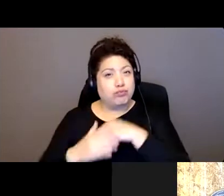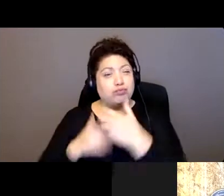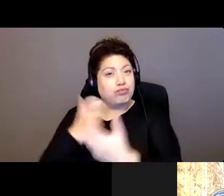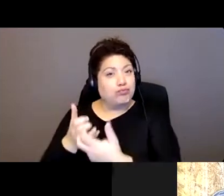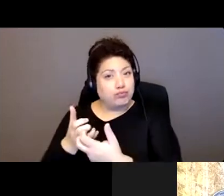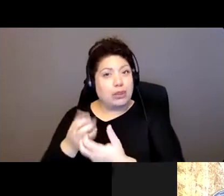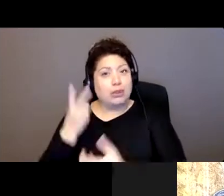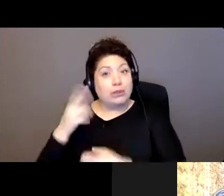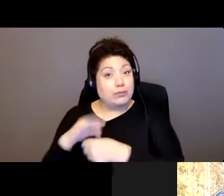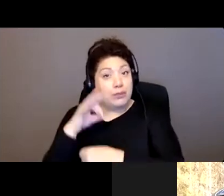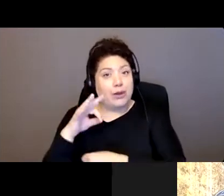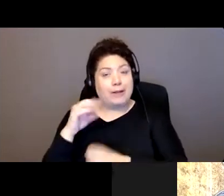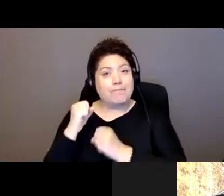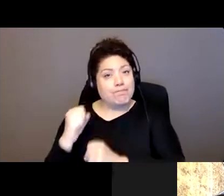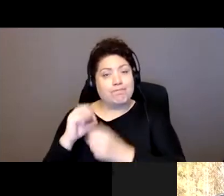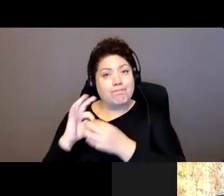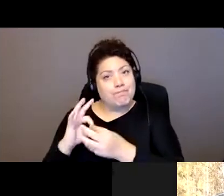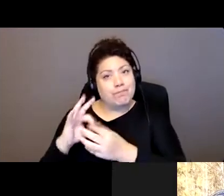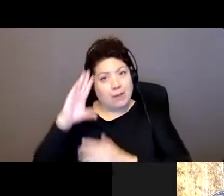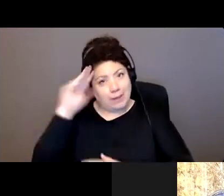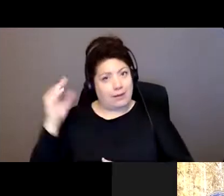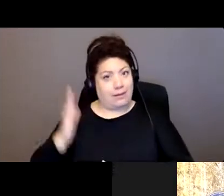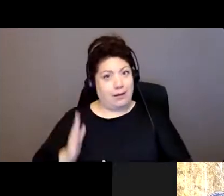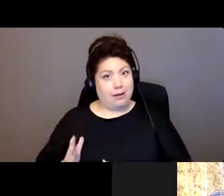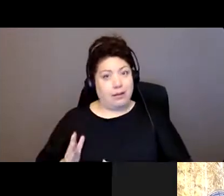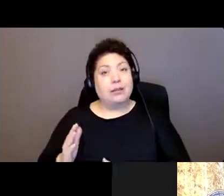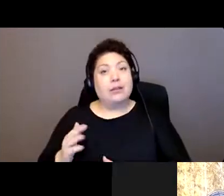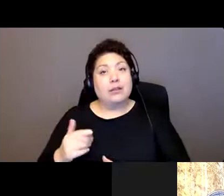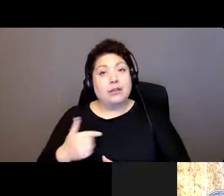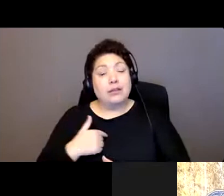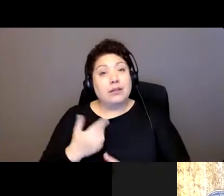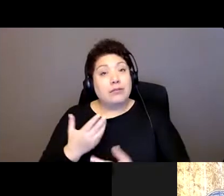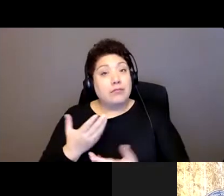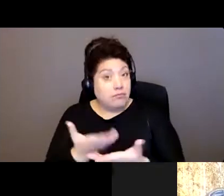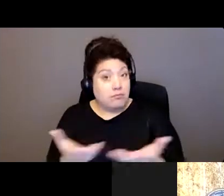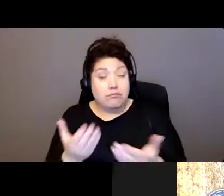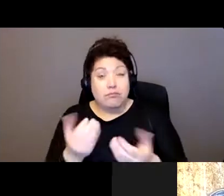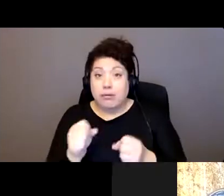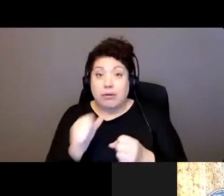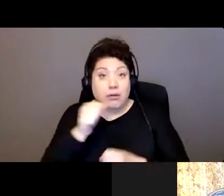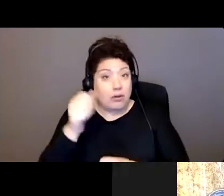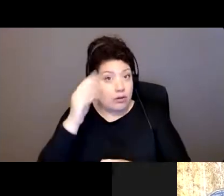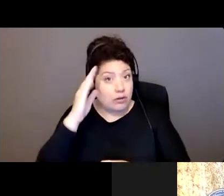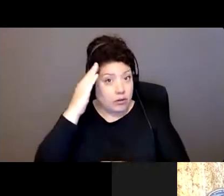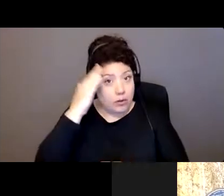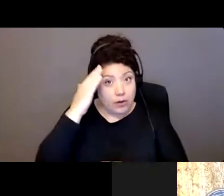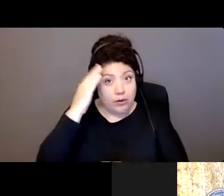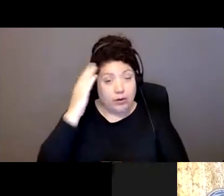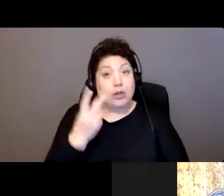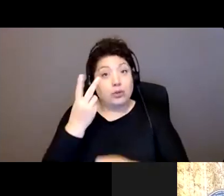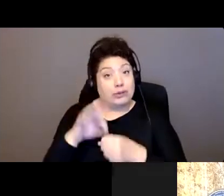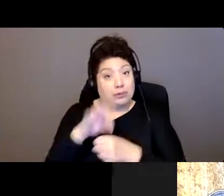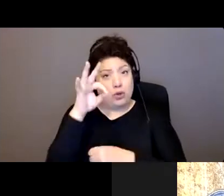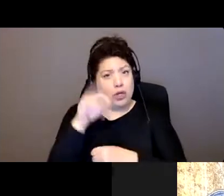that is for me two-spirit. And so also just for people that might not be aware, or that the term might be new to you,